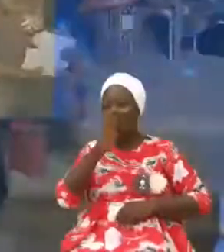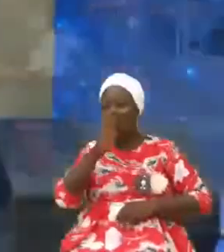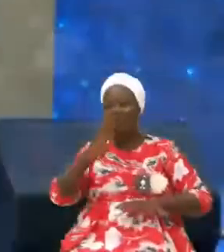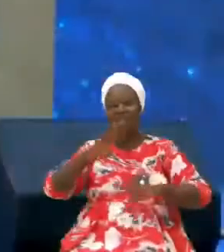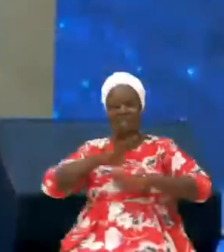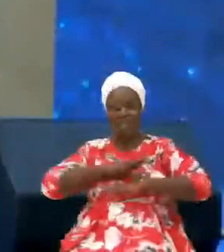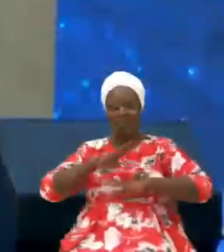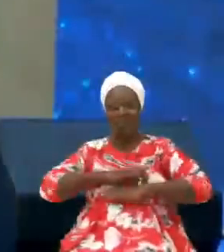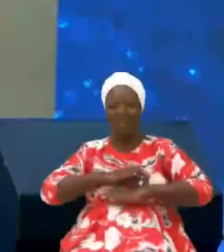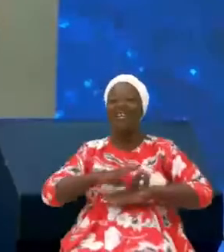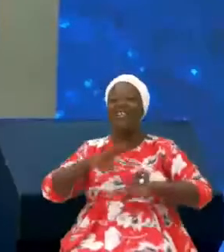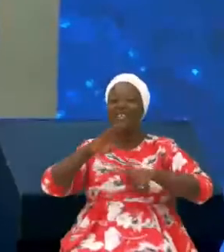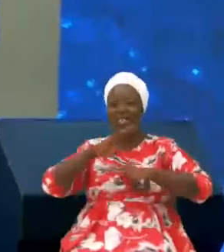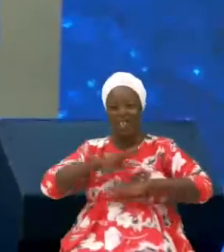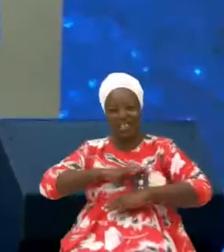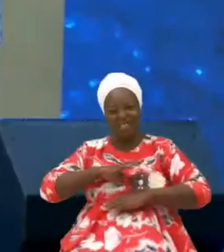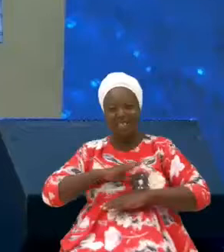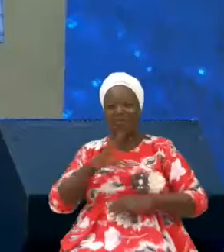satisfied.